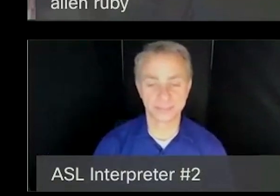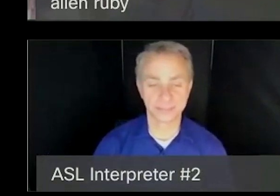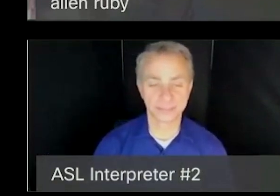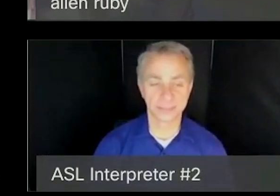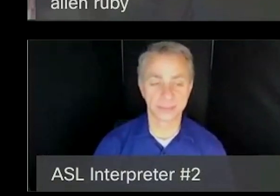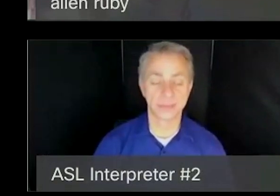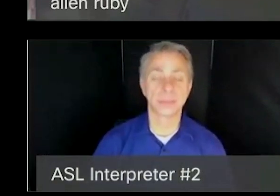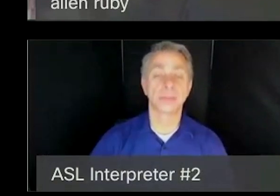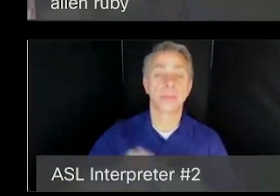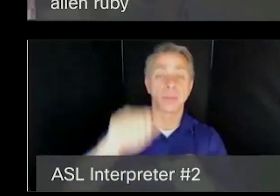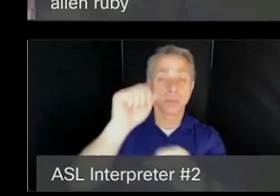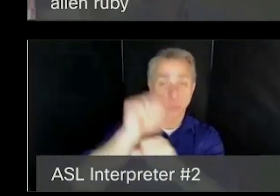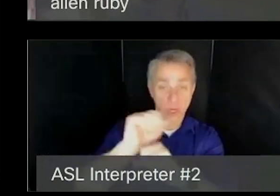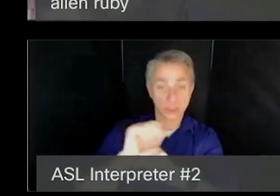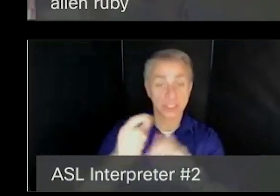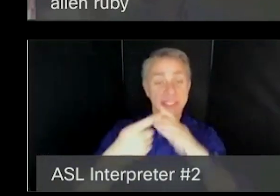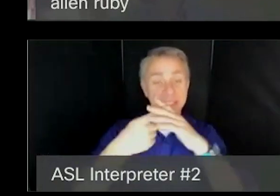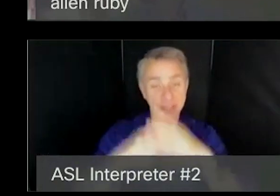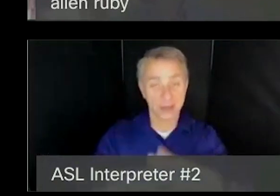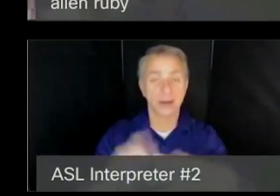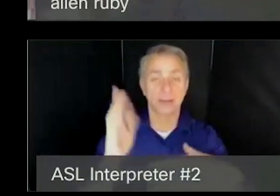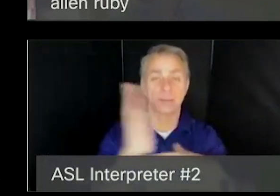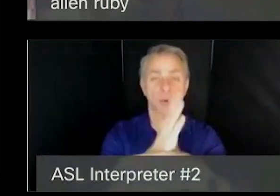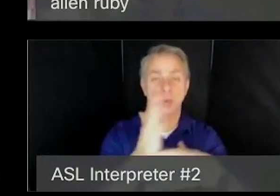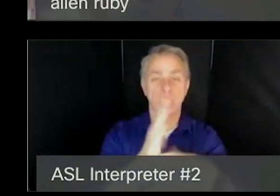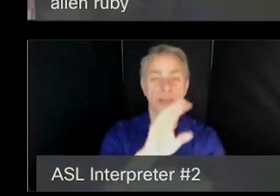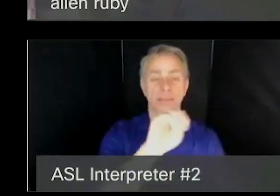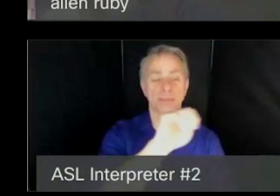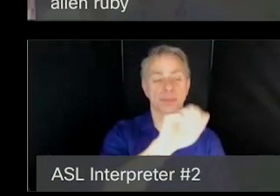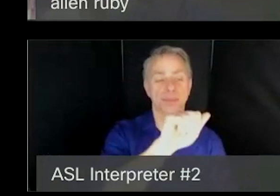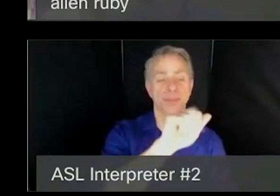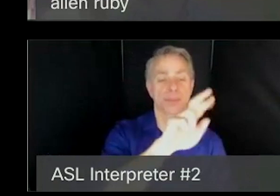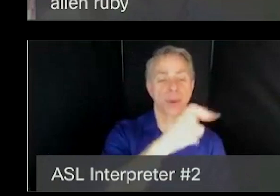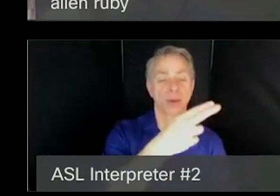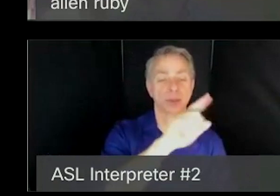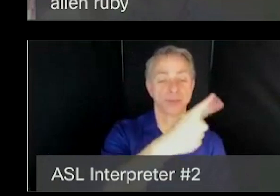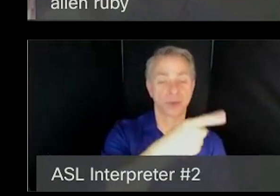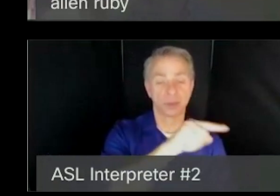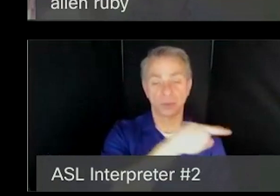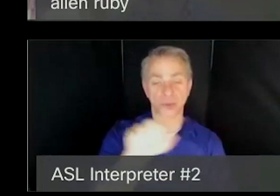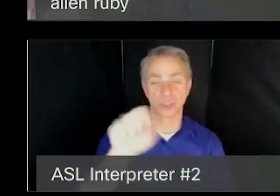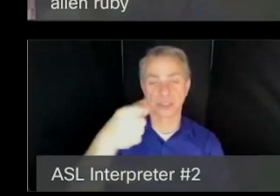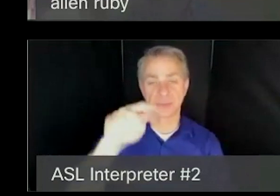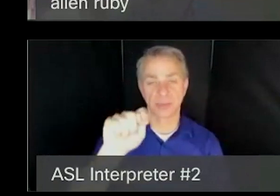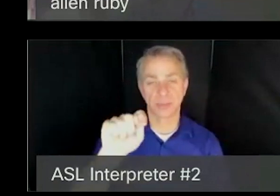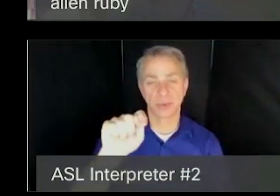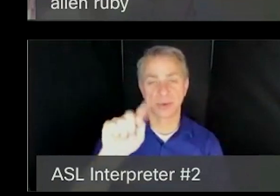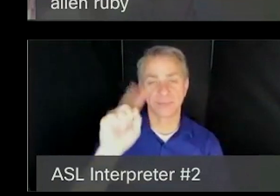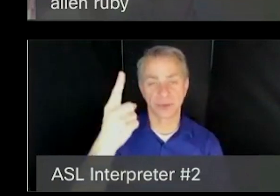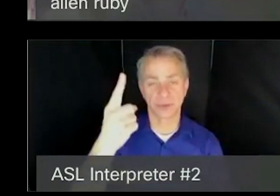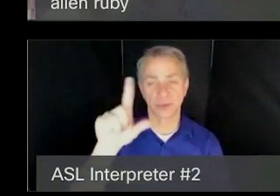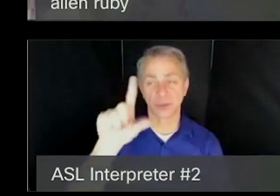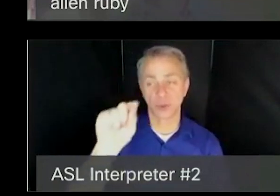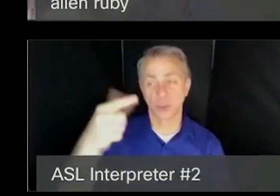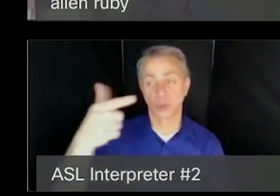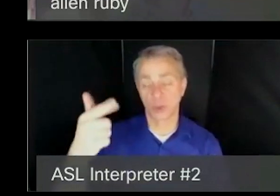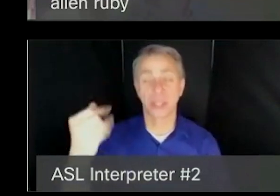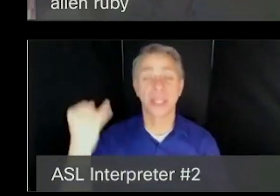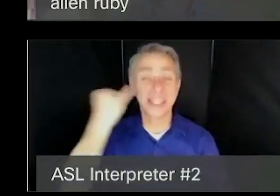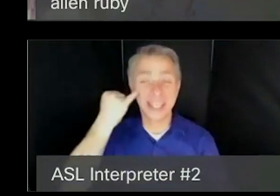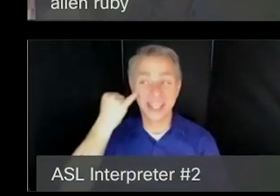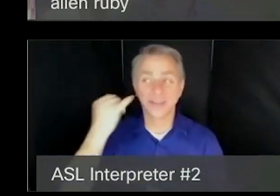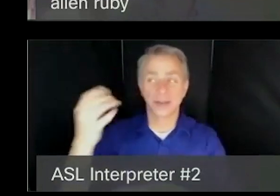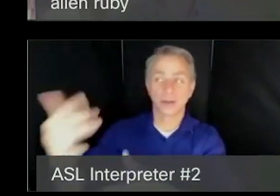may start anywhere between March 1st and September 1st of 2021 if you are recommended for funding.